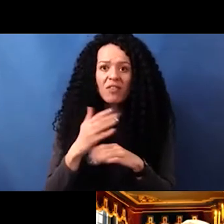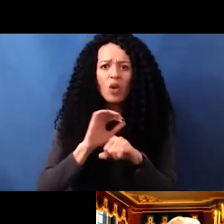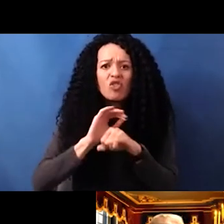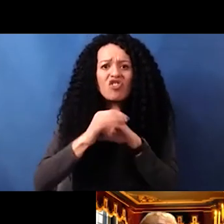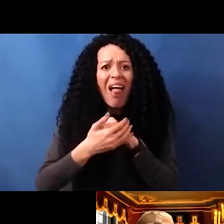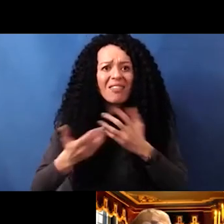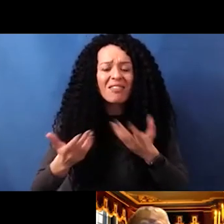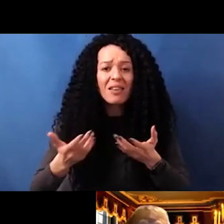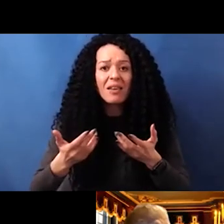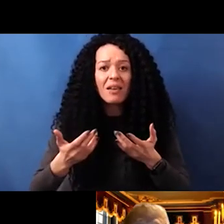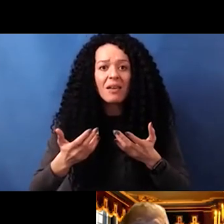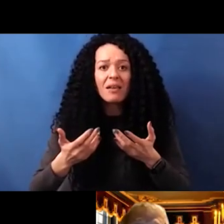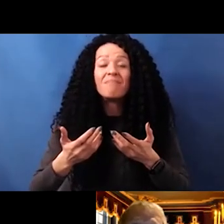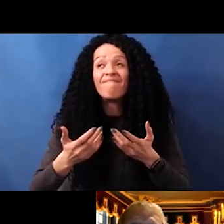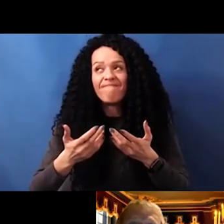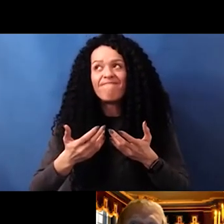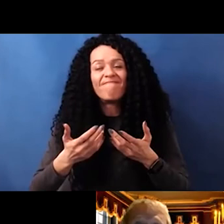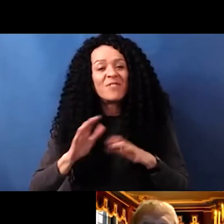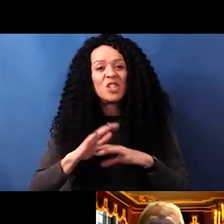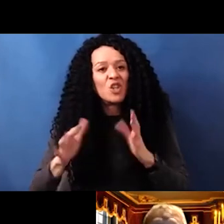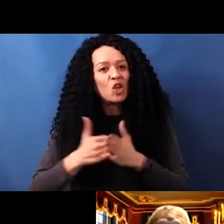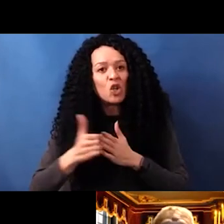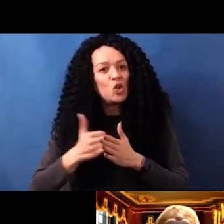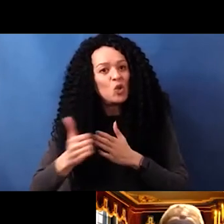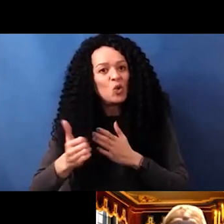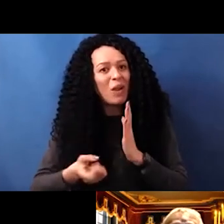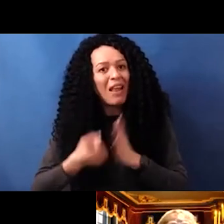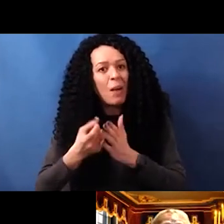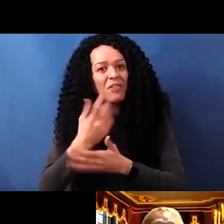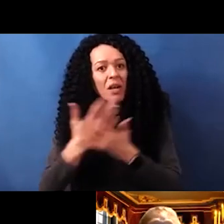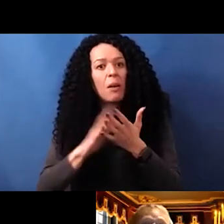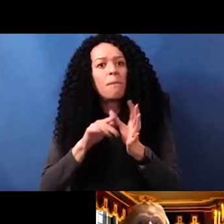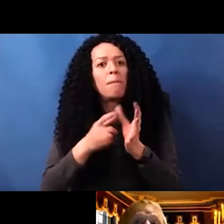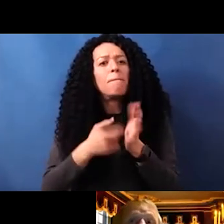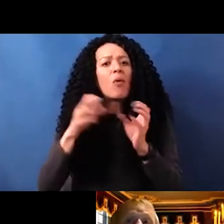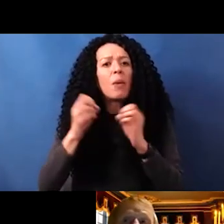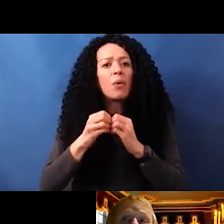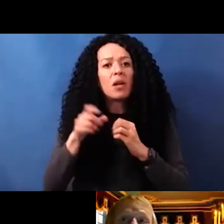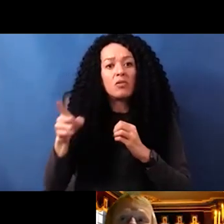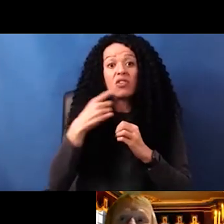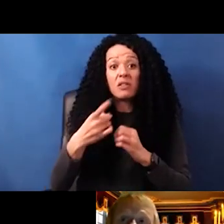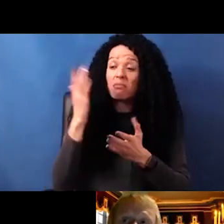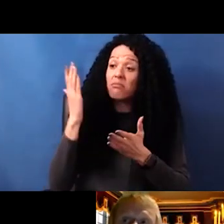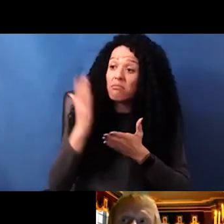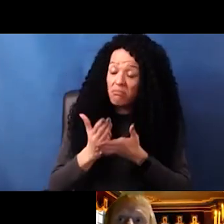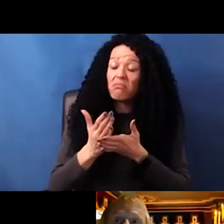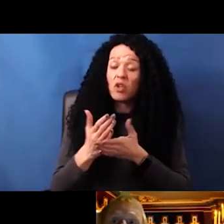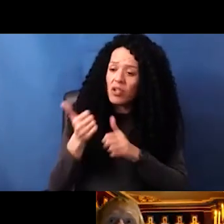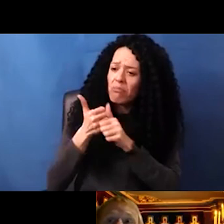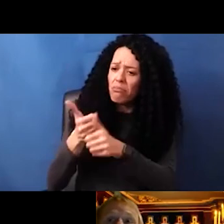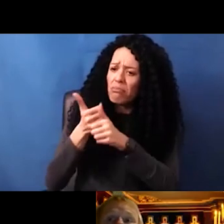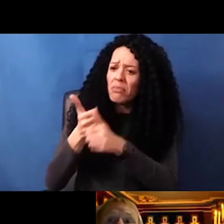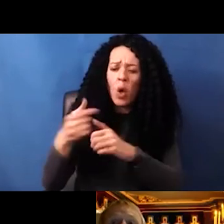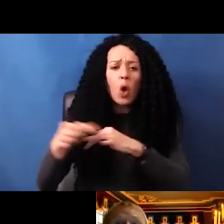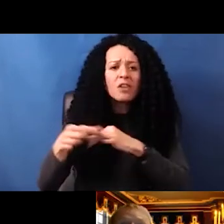shells. Sadly, this is not an unusual case. Mary Buckland's son remarked that she materially assisted her husband in